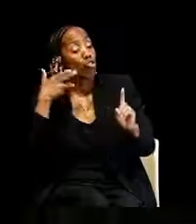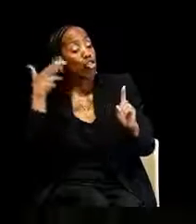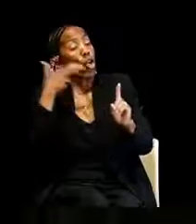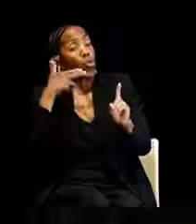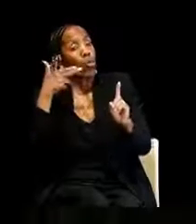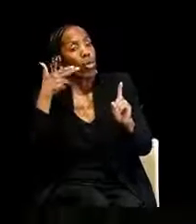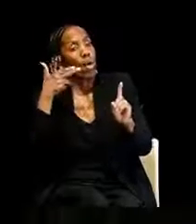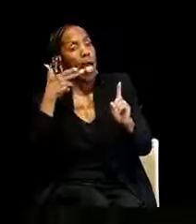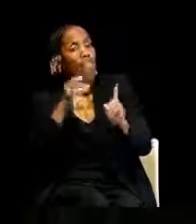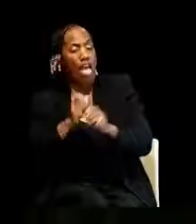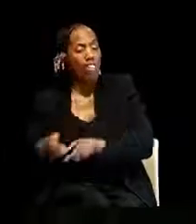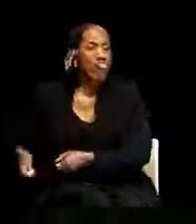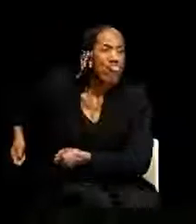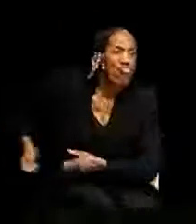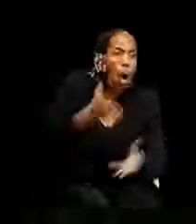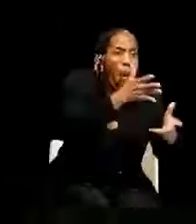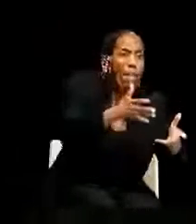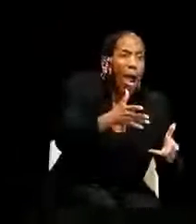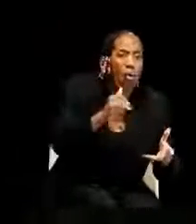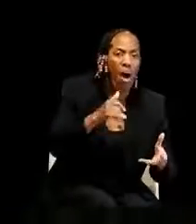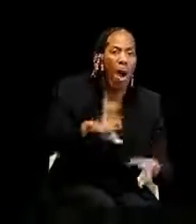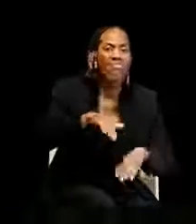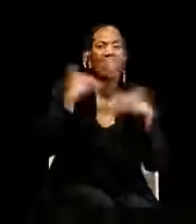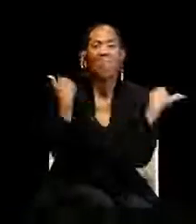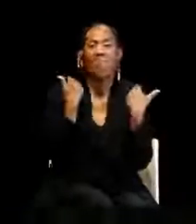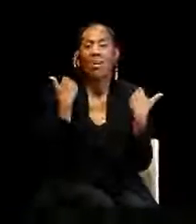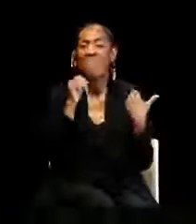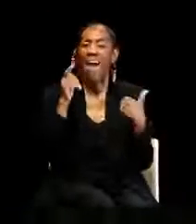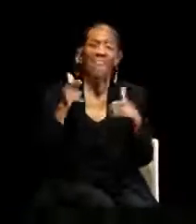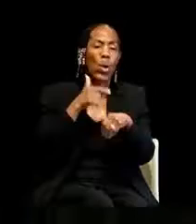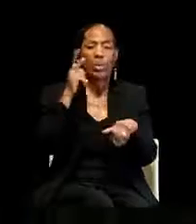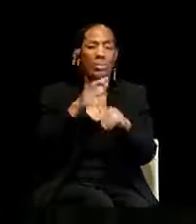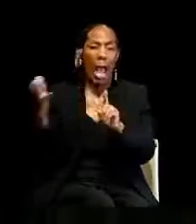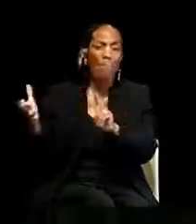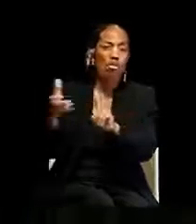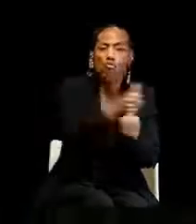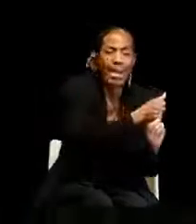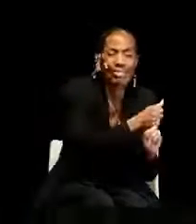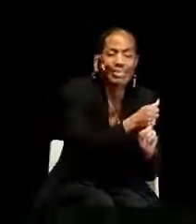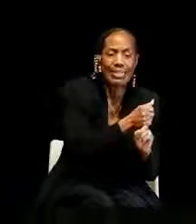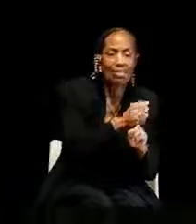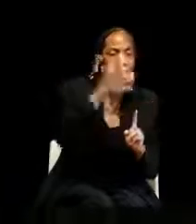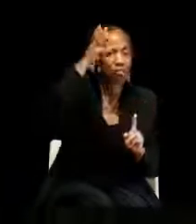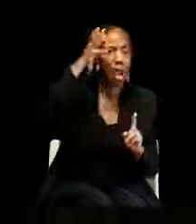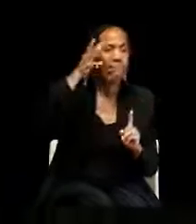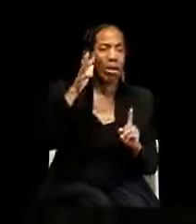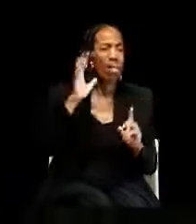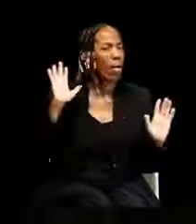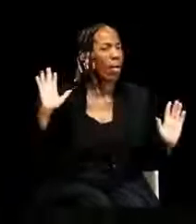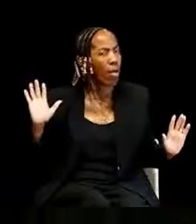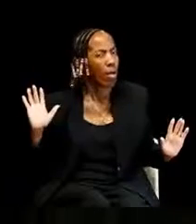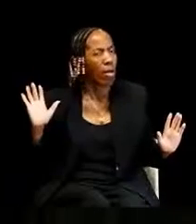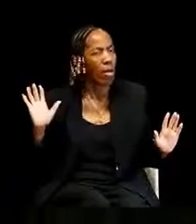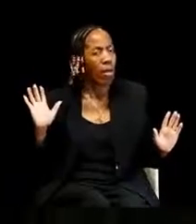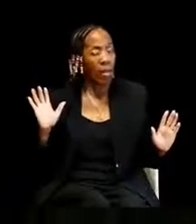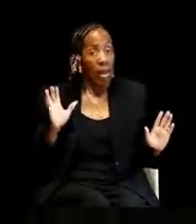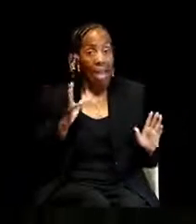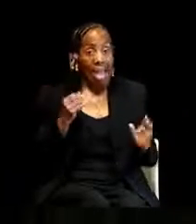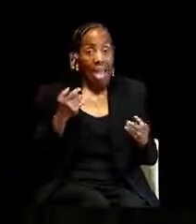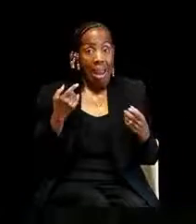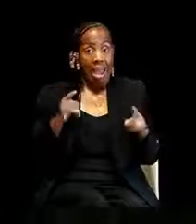helicopter because they had had enough, right? This was not the first time that my grandfather had been arrested.